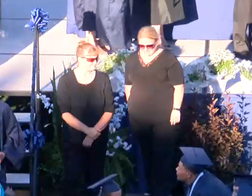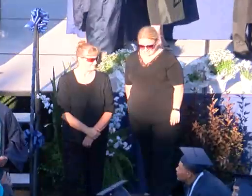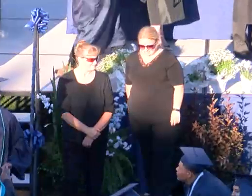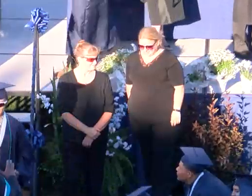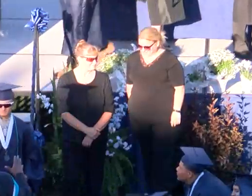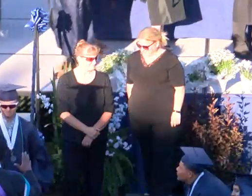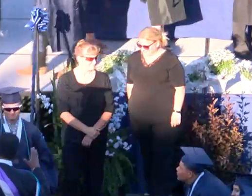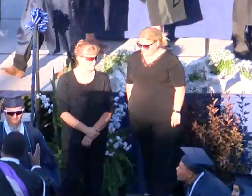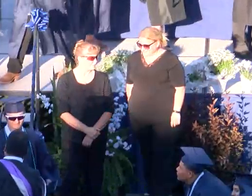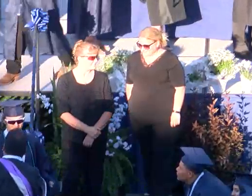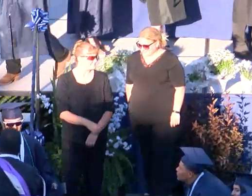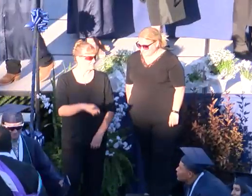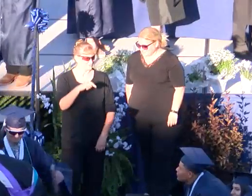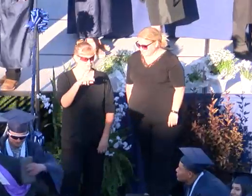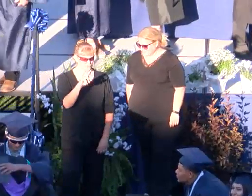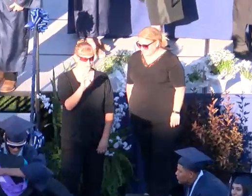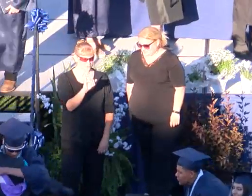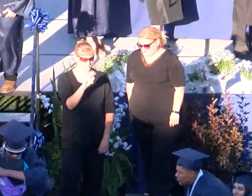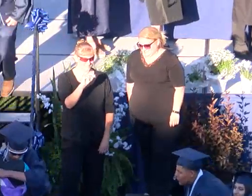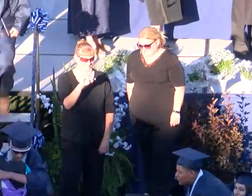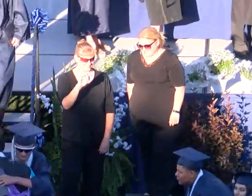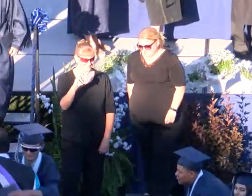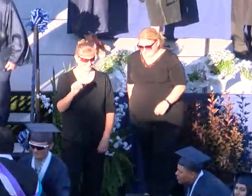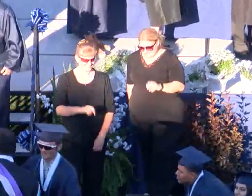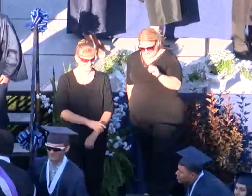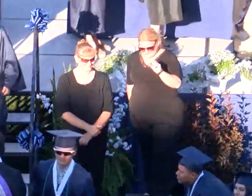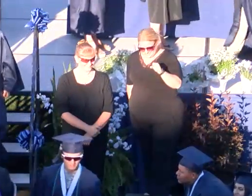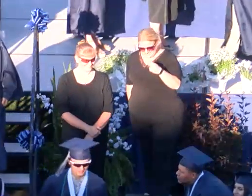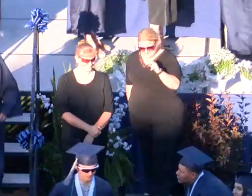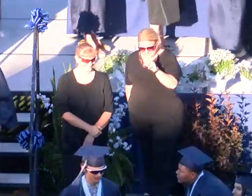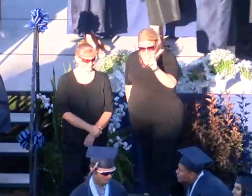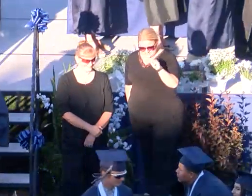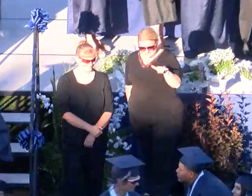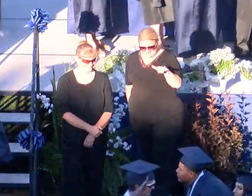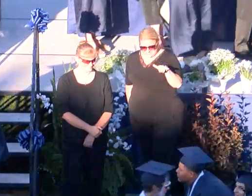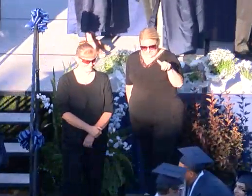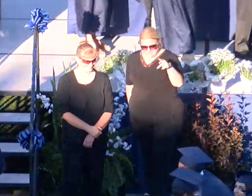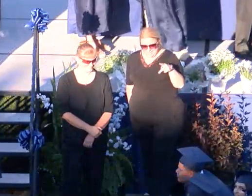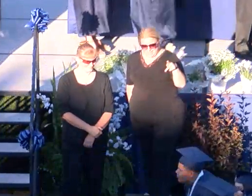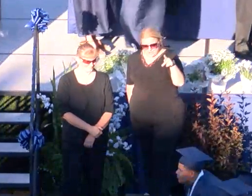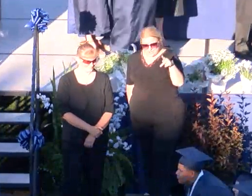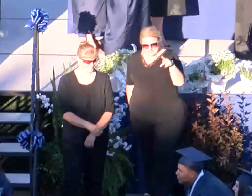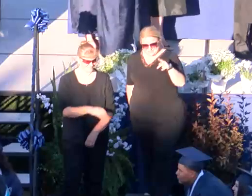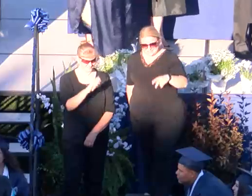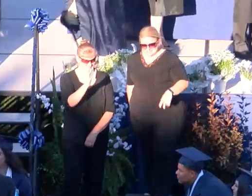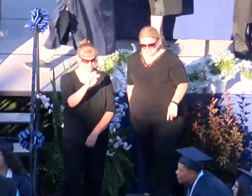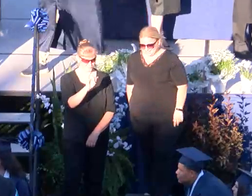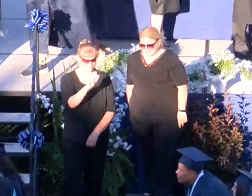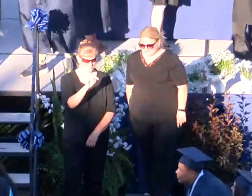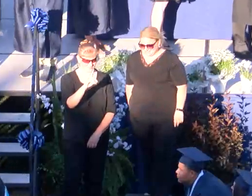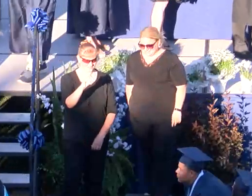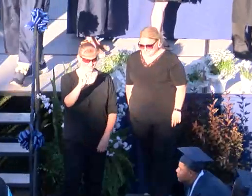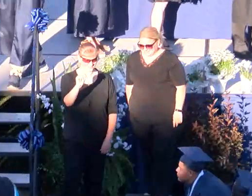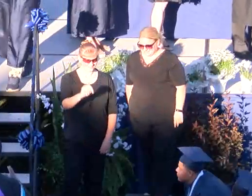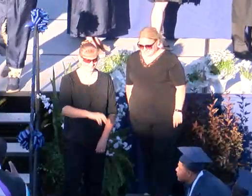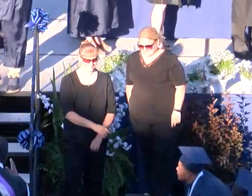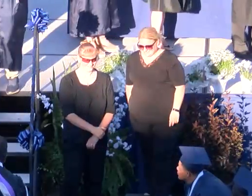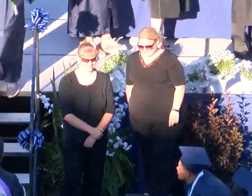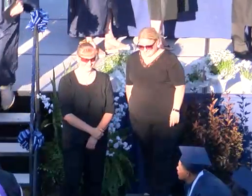Quinlan Nagley. Ashley Marie Powers. Brandon Garza.